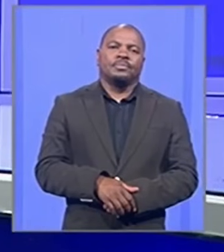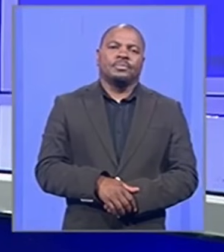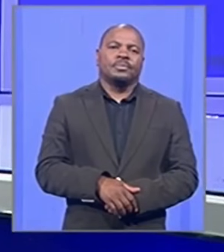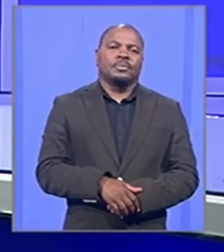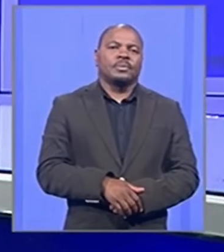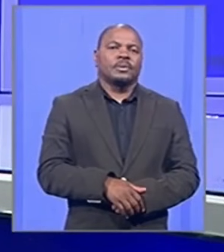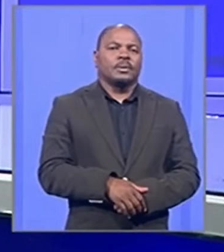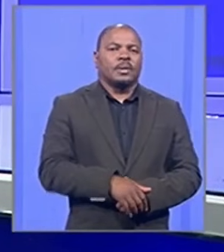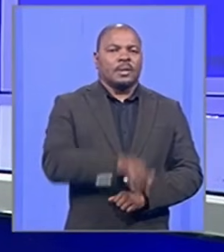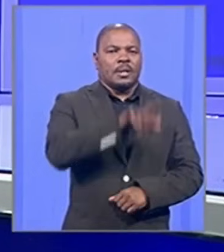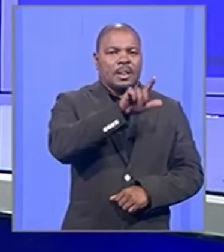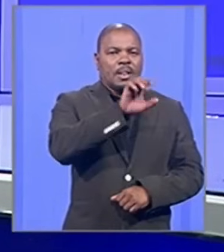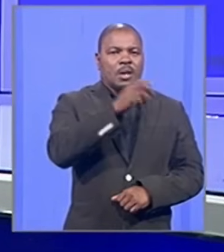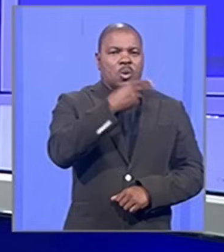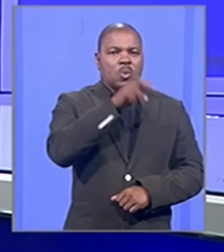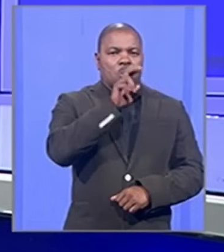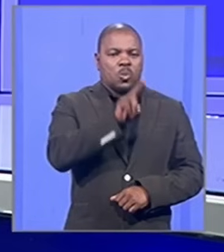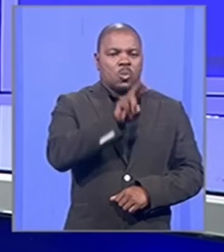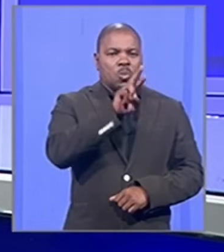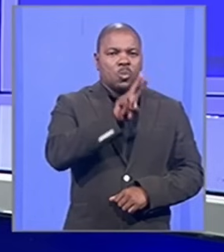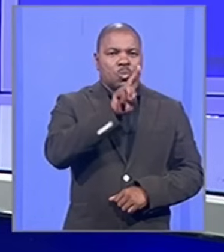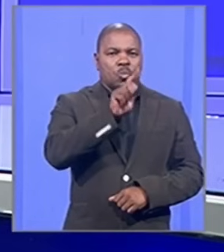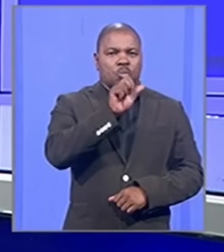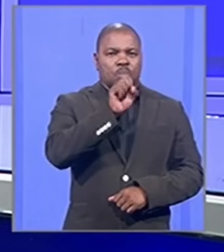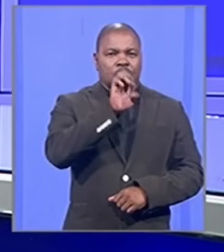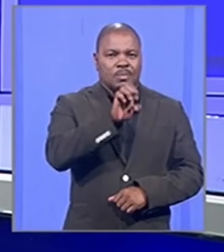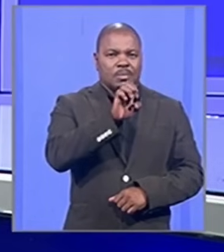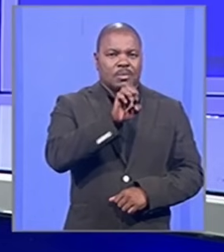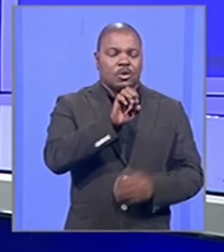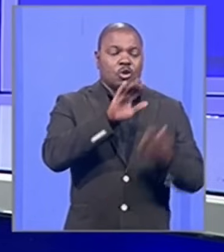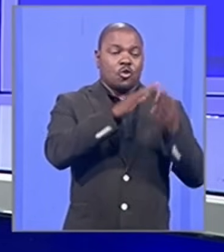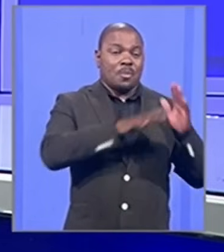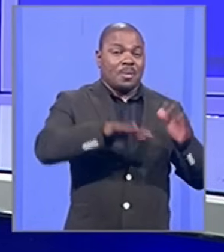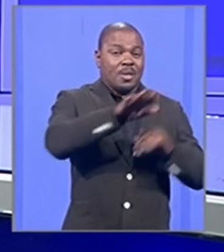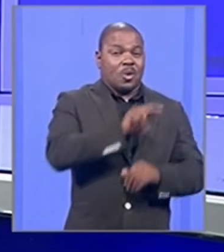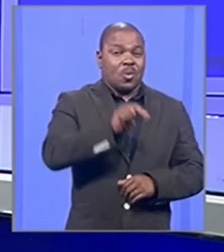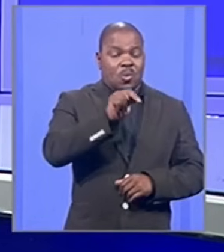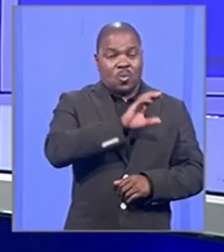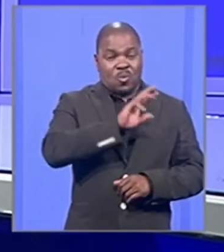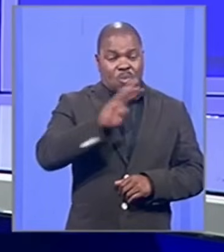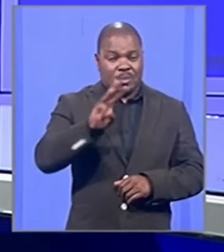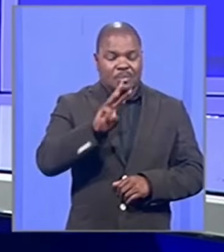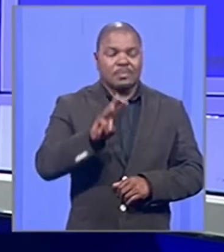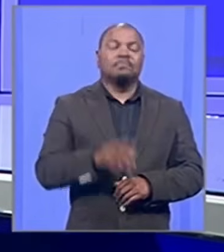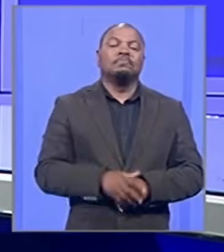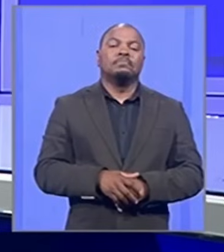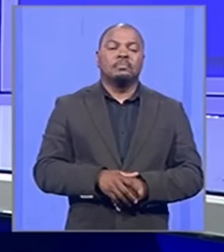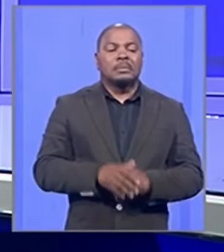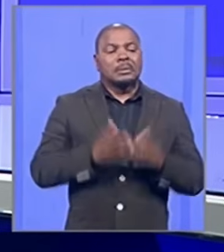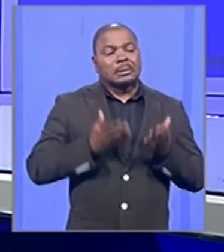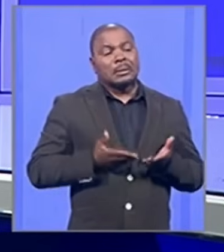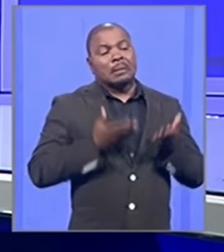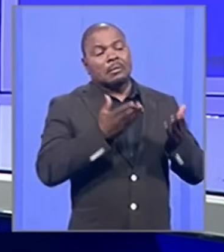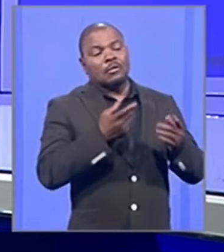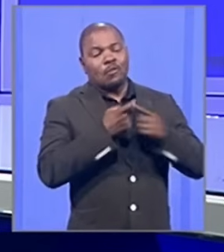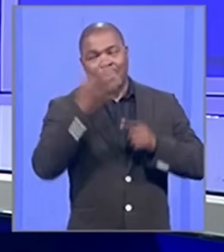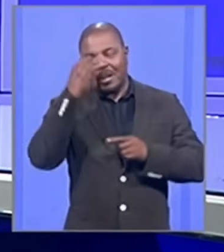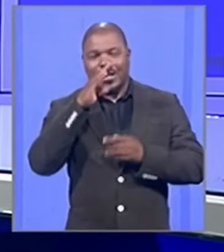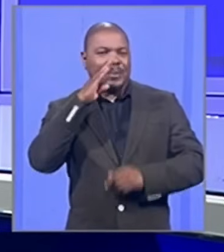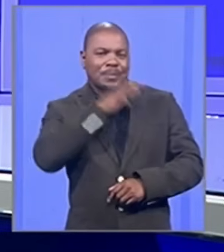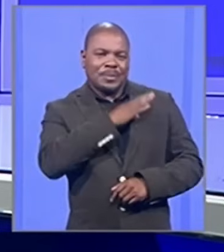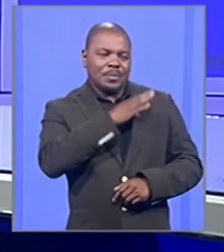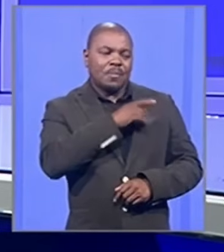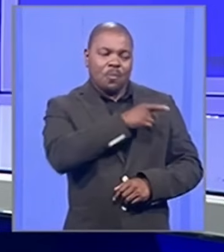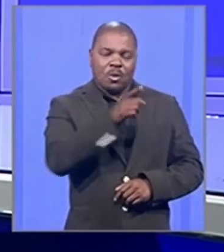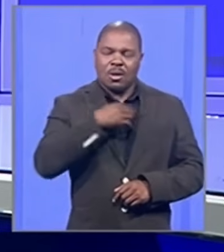Baagi ba kgaolwa le Hurutse gaufi le toropo ya Zeerust kwa porofenseng ya North West ba ba tlhaelang ditirelo tsa puso ba